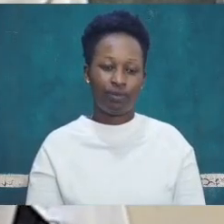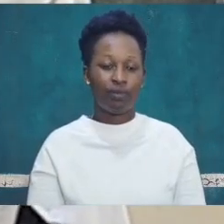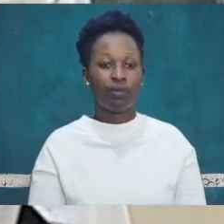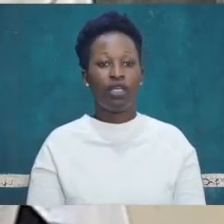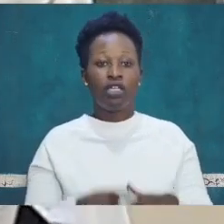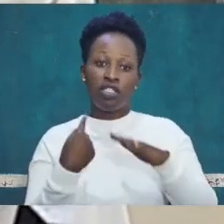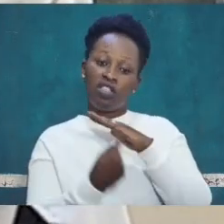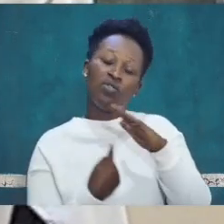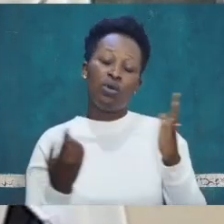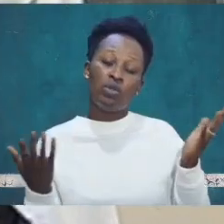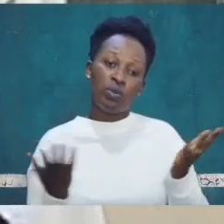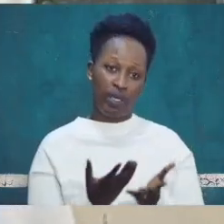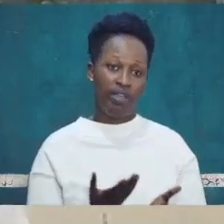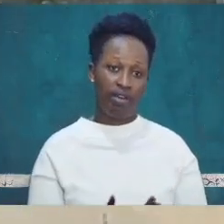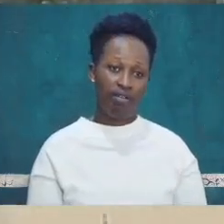where